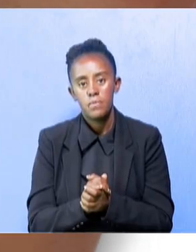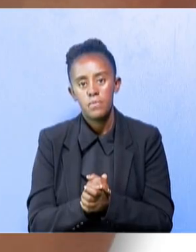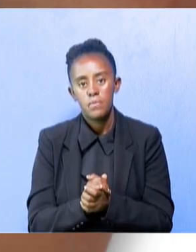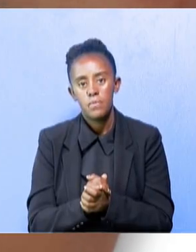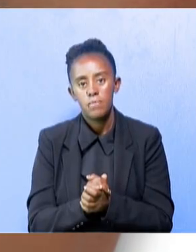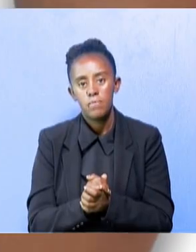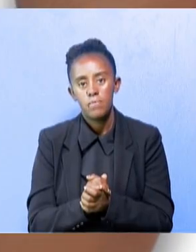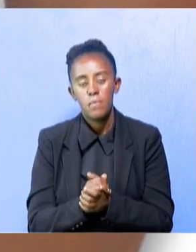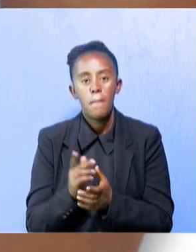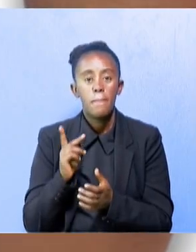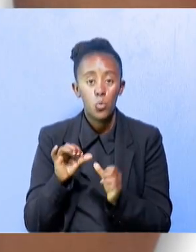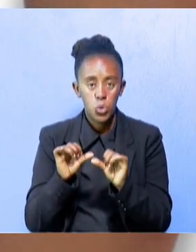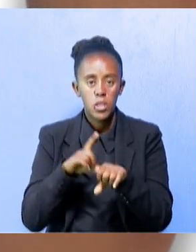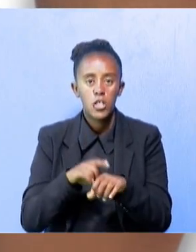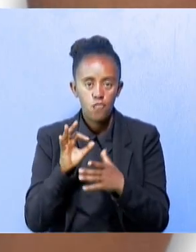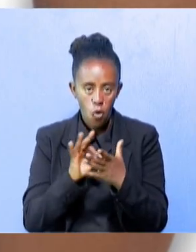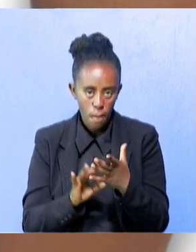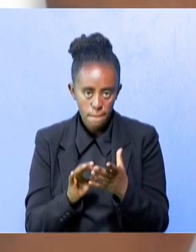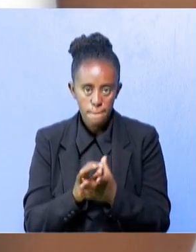tense form